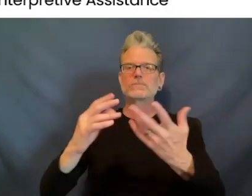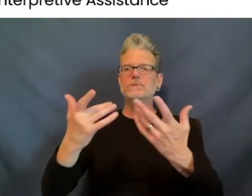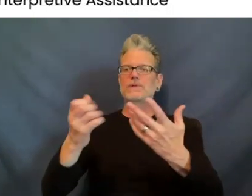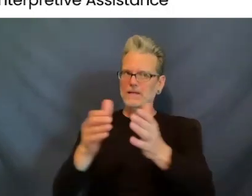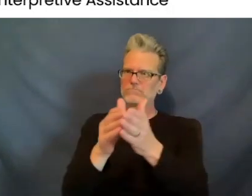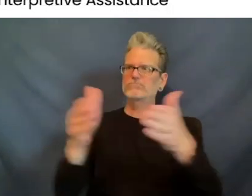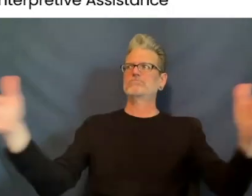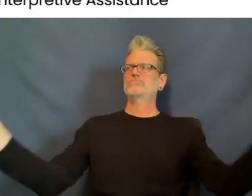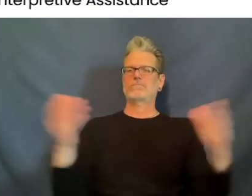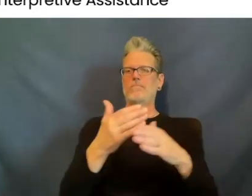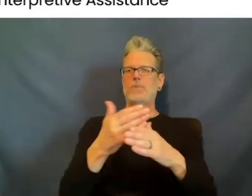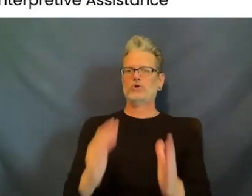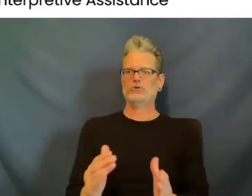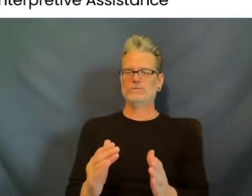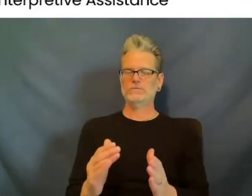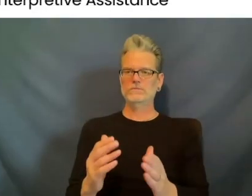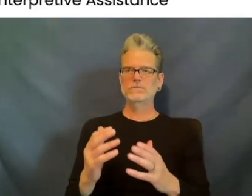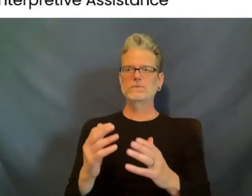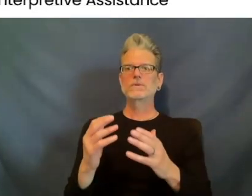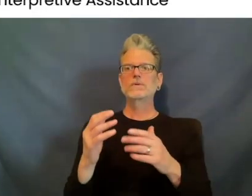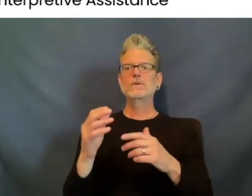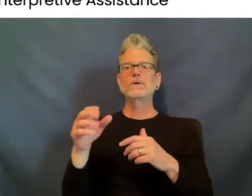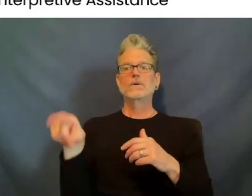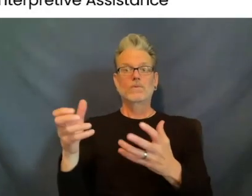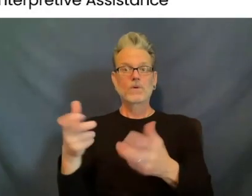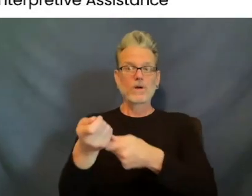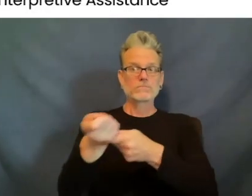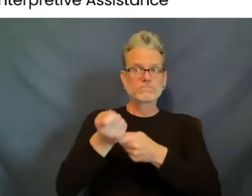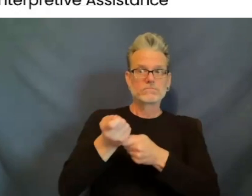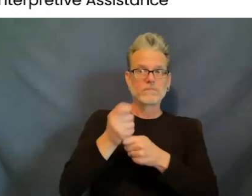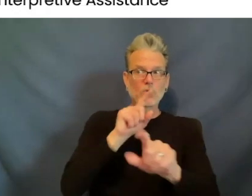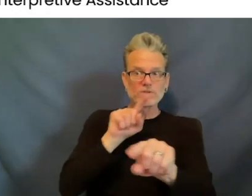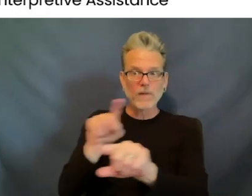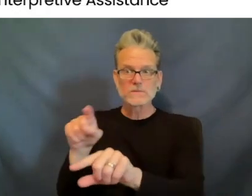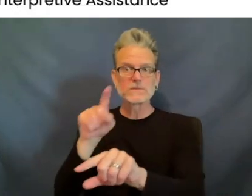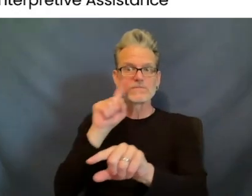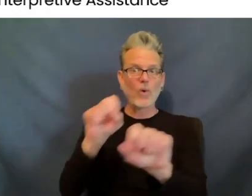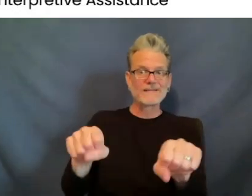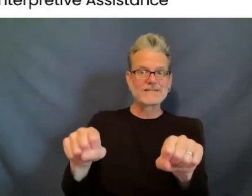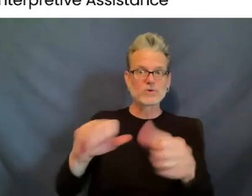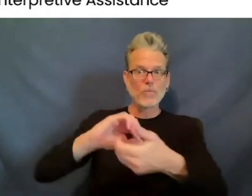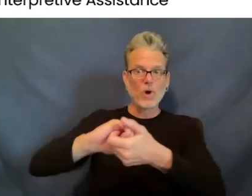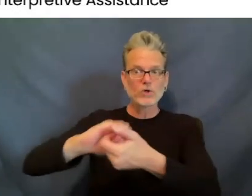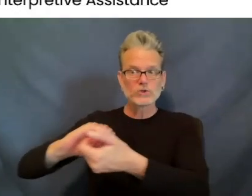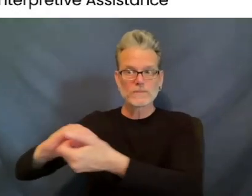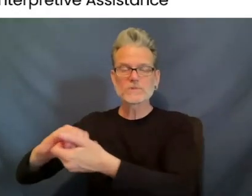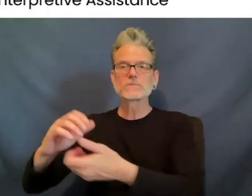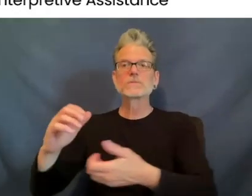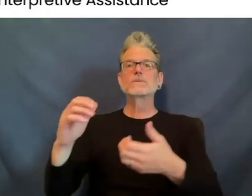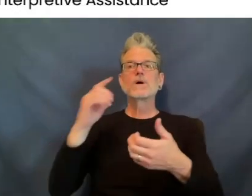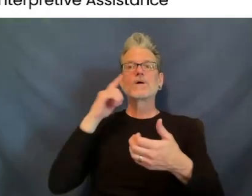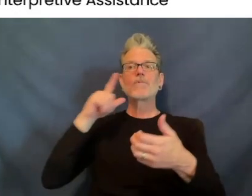partners. The Outreach of Interest is intended to solicit responses for potential partnerships for mutually